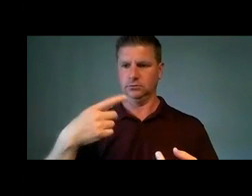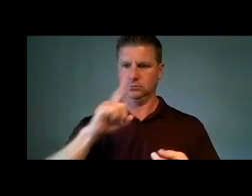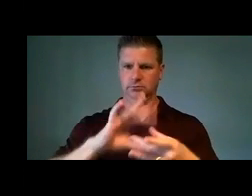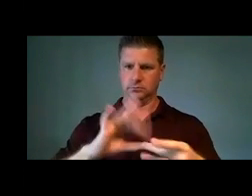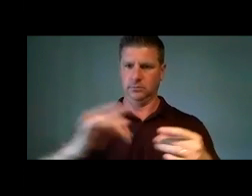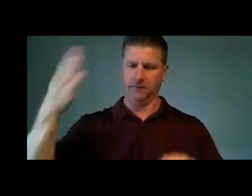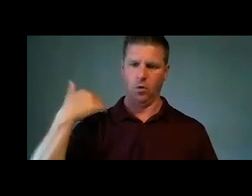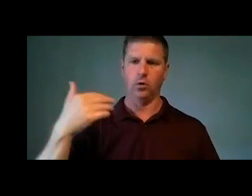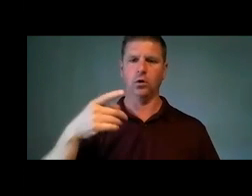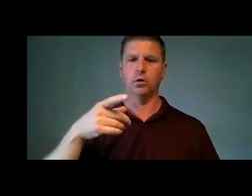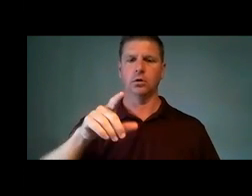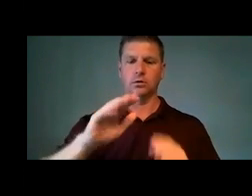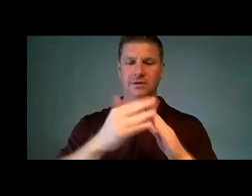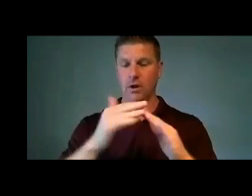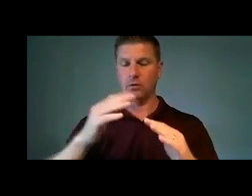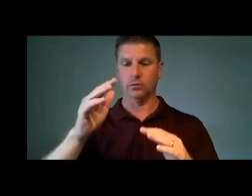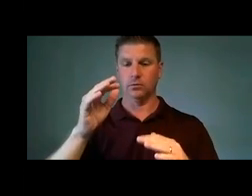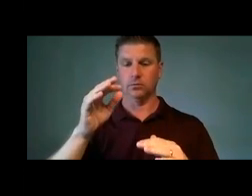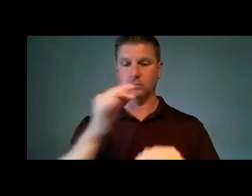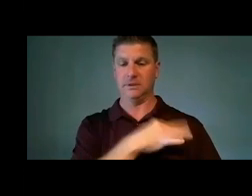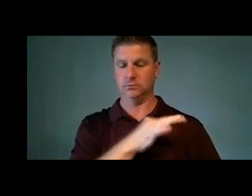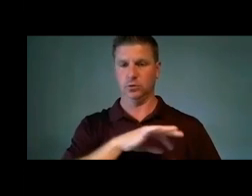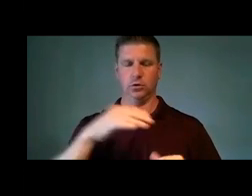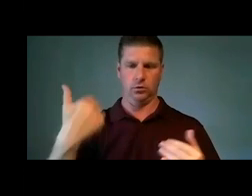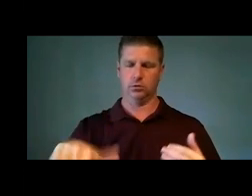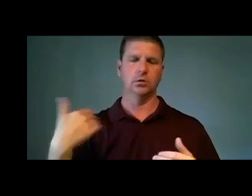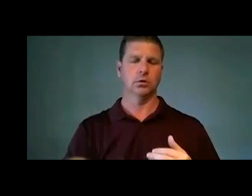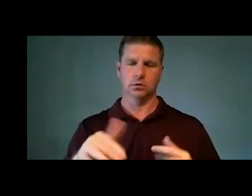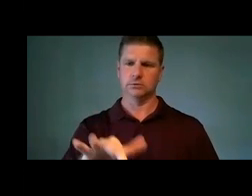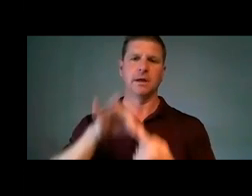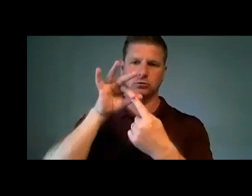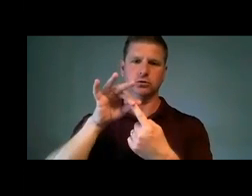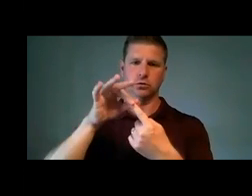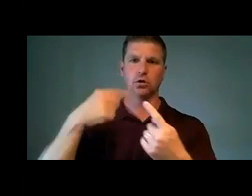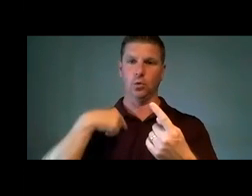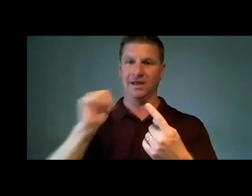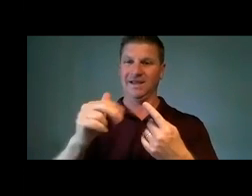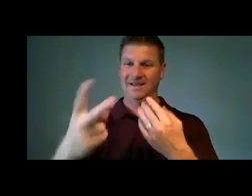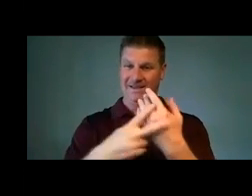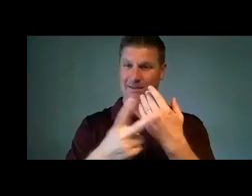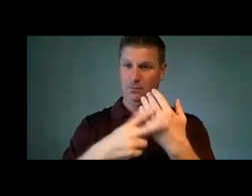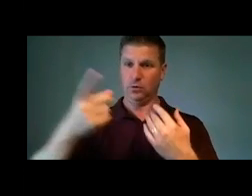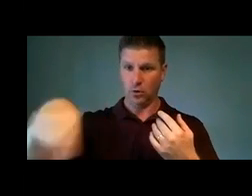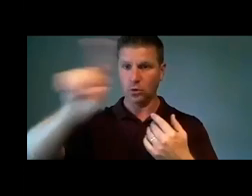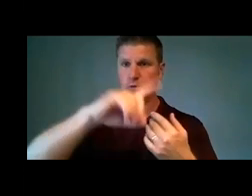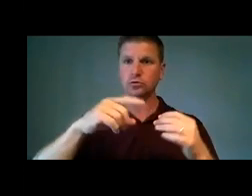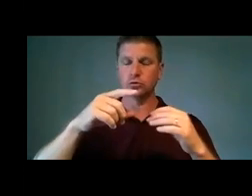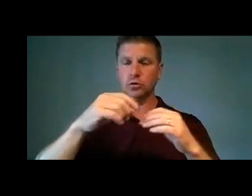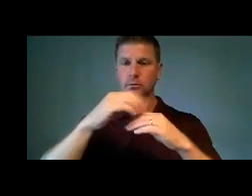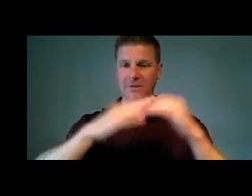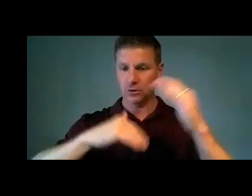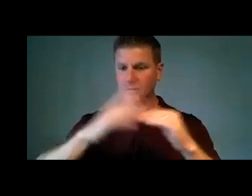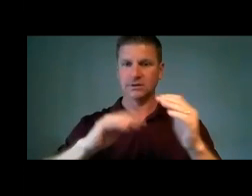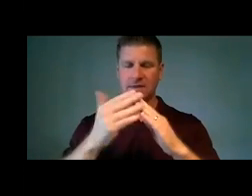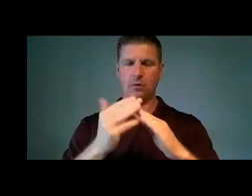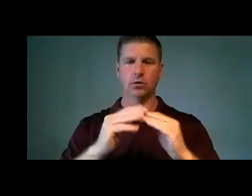Pittsburgh is a remarkable jewel. And the more we degrade those structures downtown that are important,